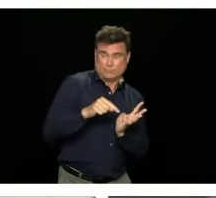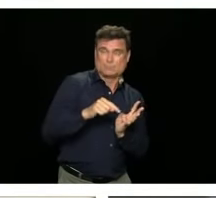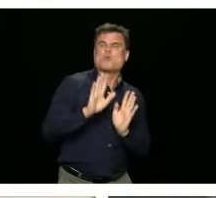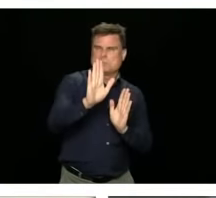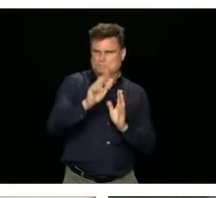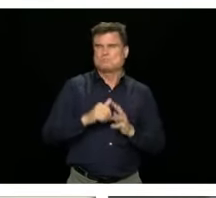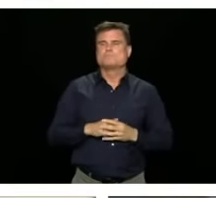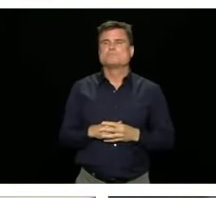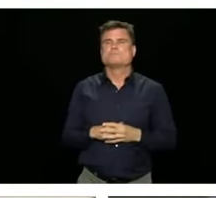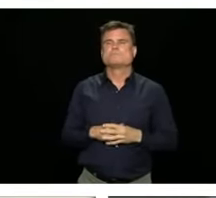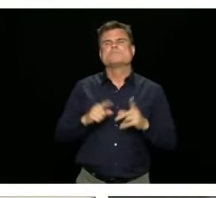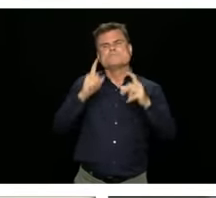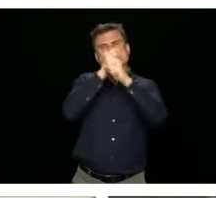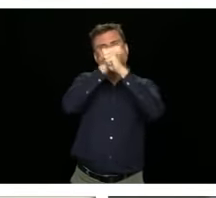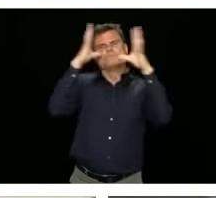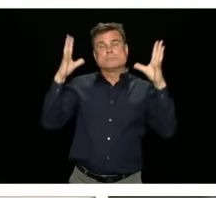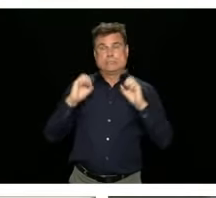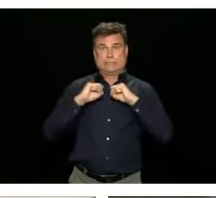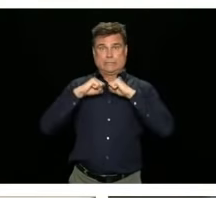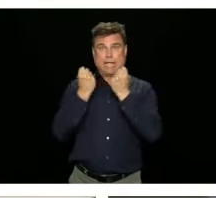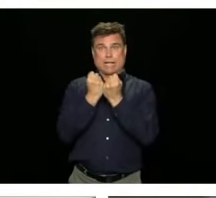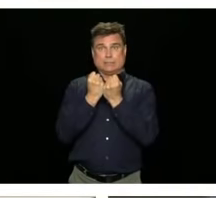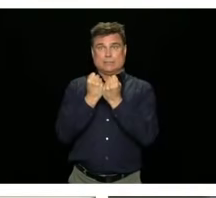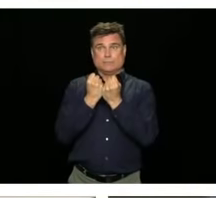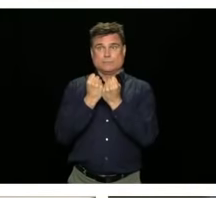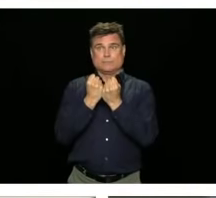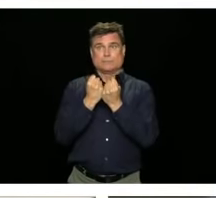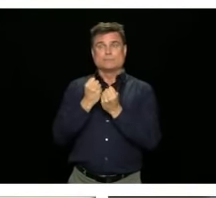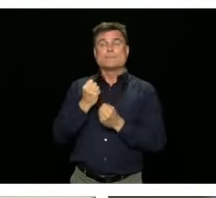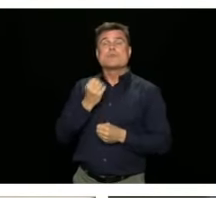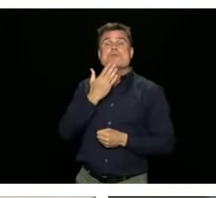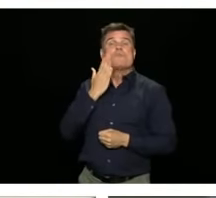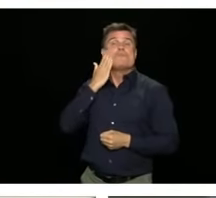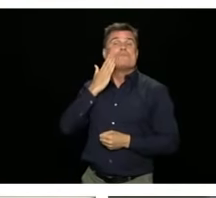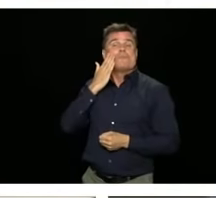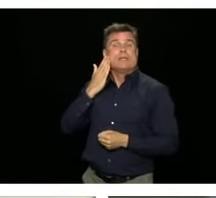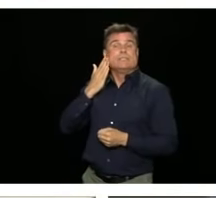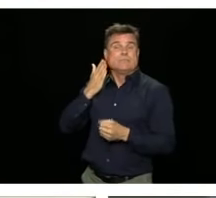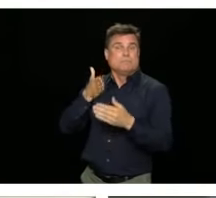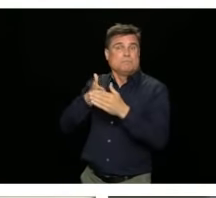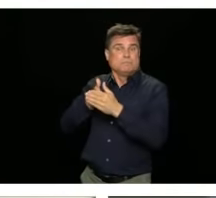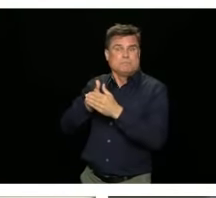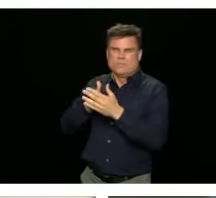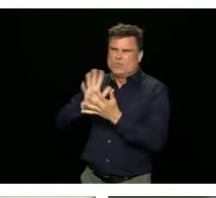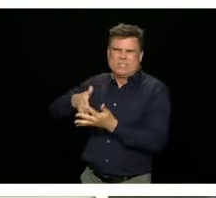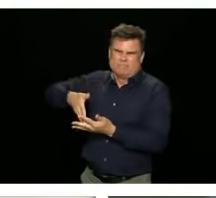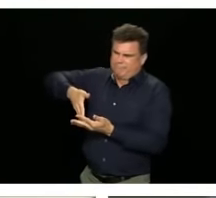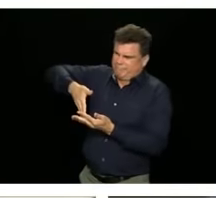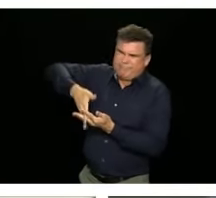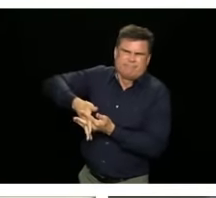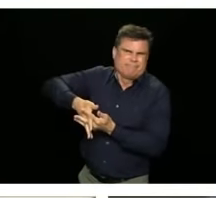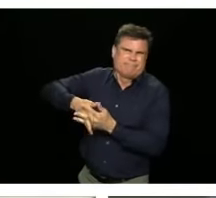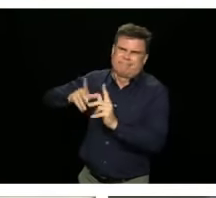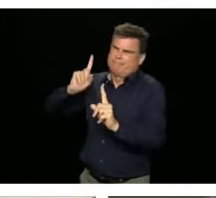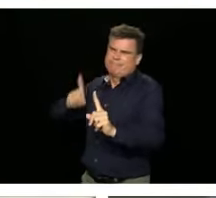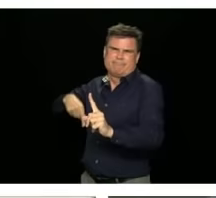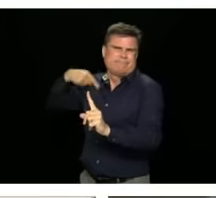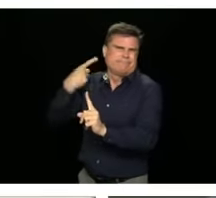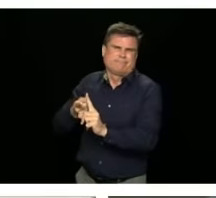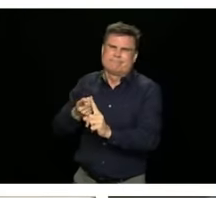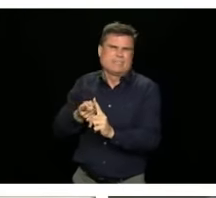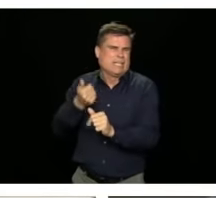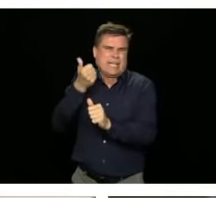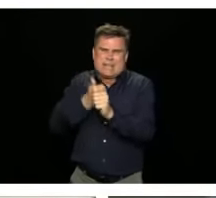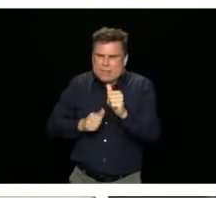still have racial disparities. And she says, imagine you are in a walkway at the airport. The